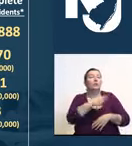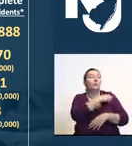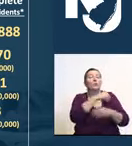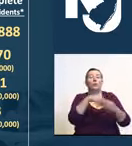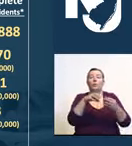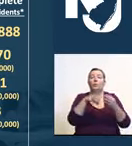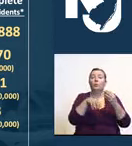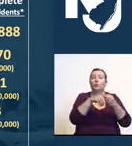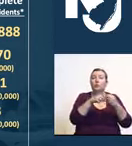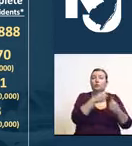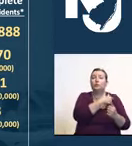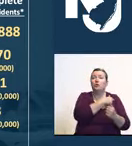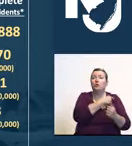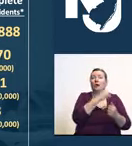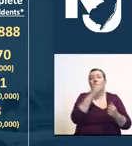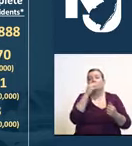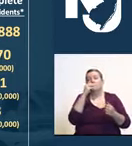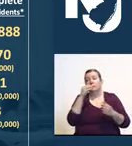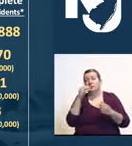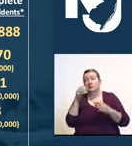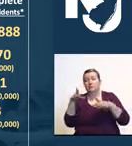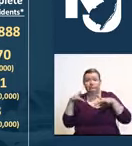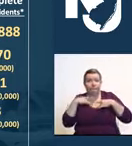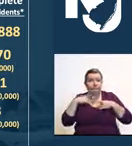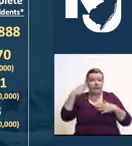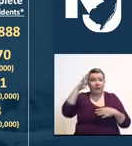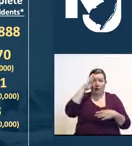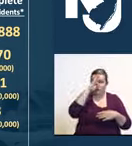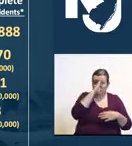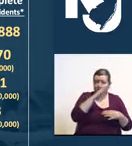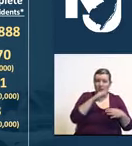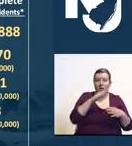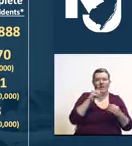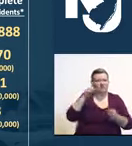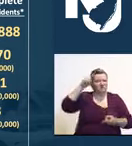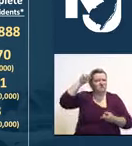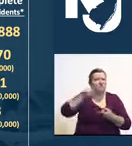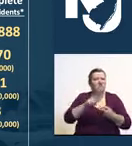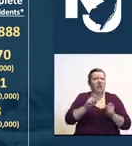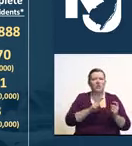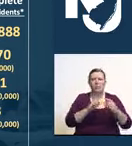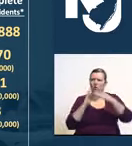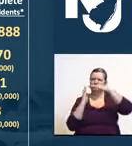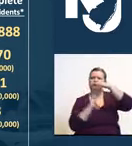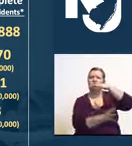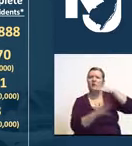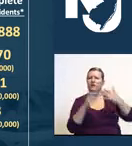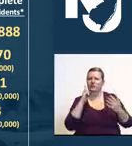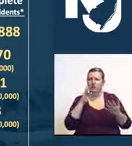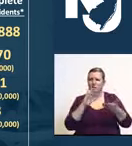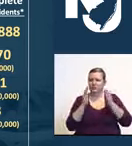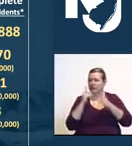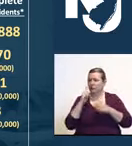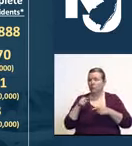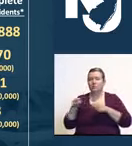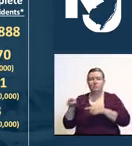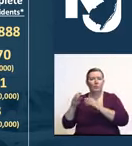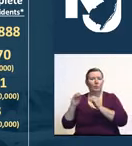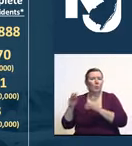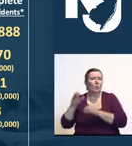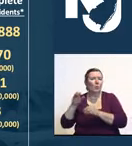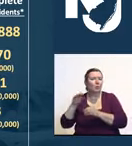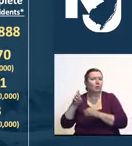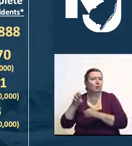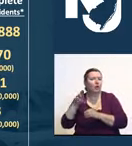hospitalization, and thank God, COVID-related death rates that are lower than anyone else across the board. Again, we